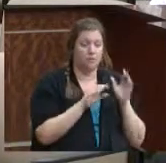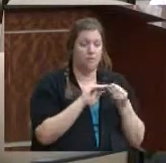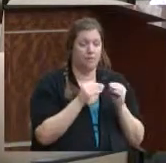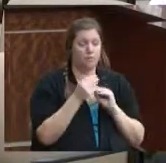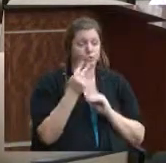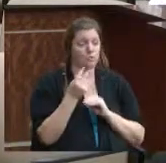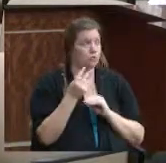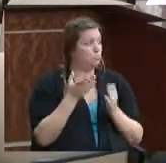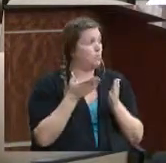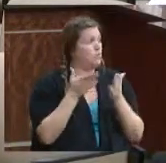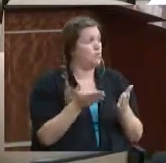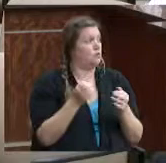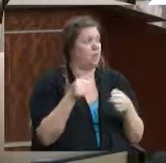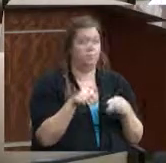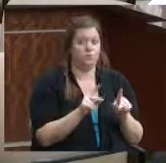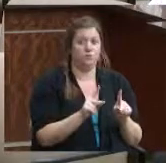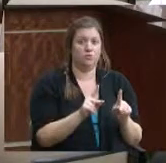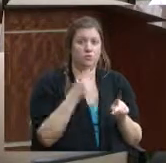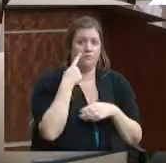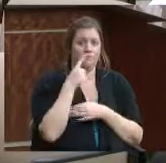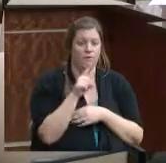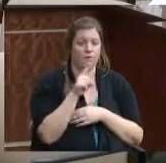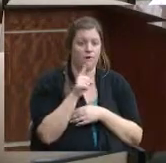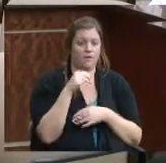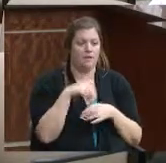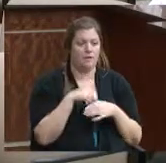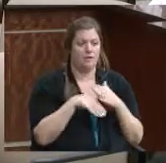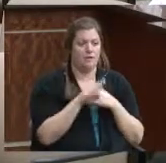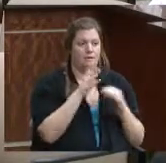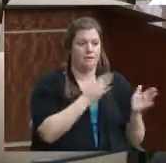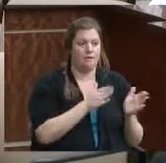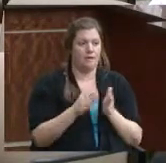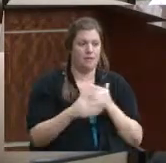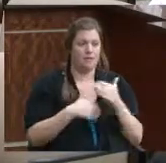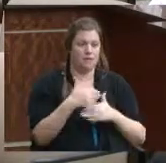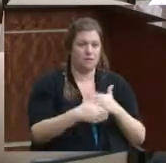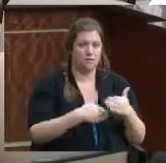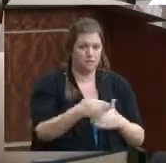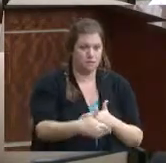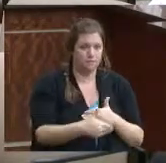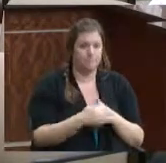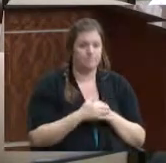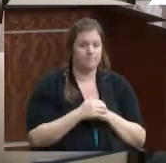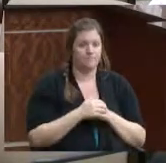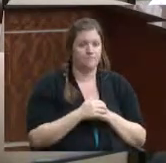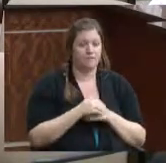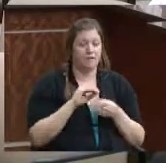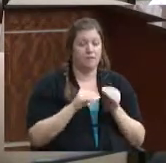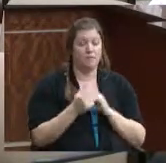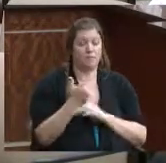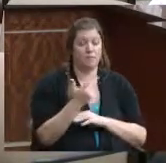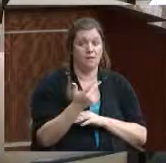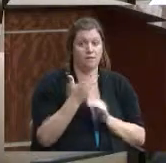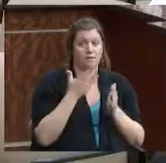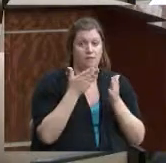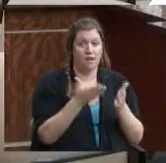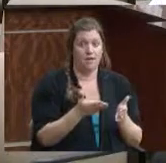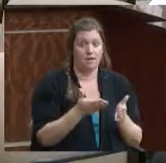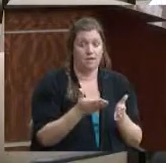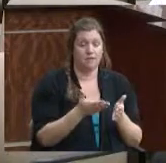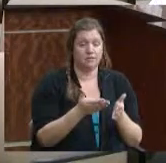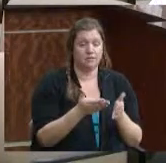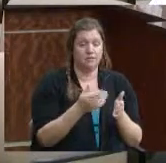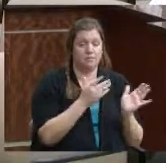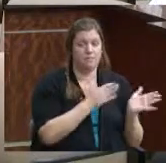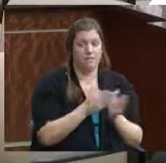two, provide an opportunity for input in the planning process. And number three, provide mitigation